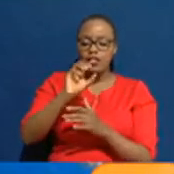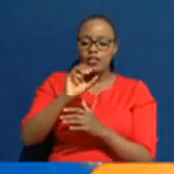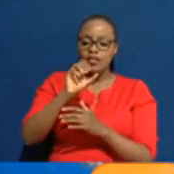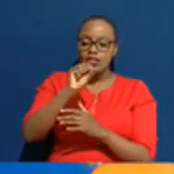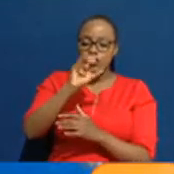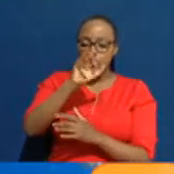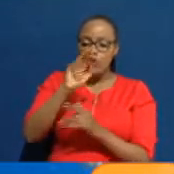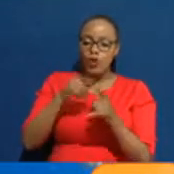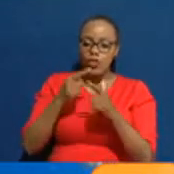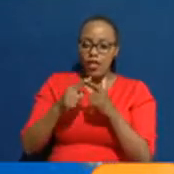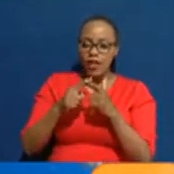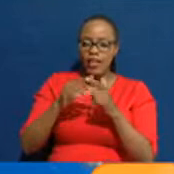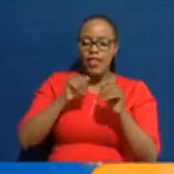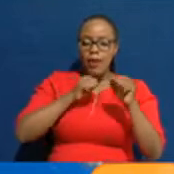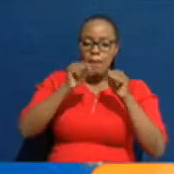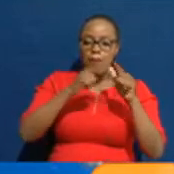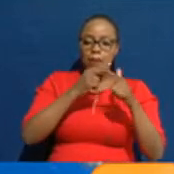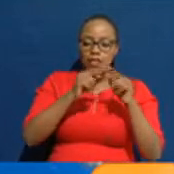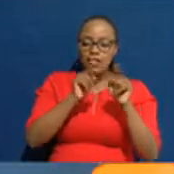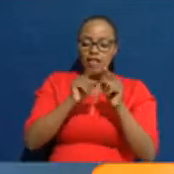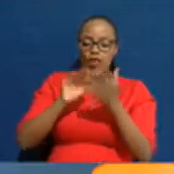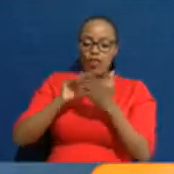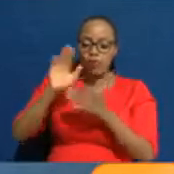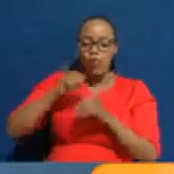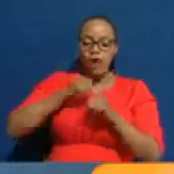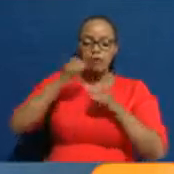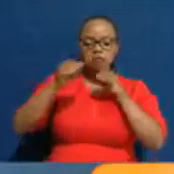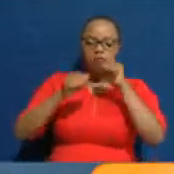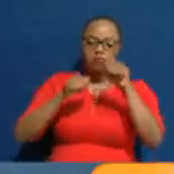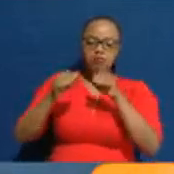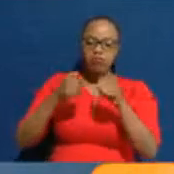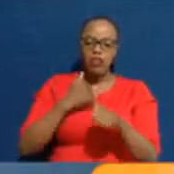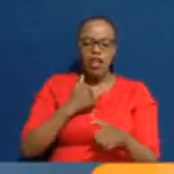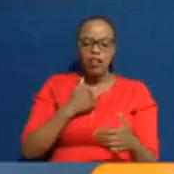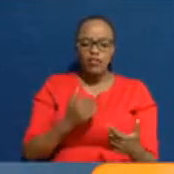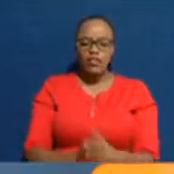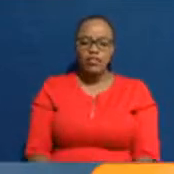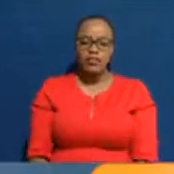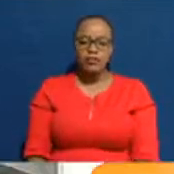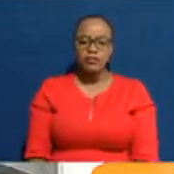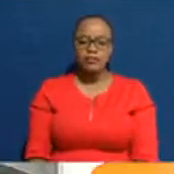wanatumia combine na more punches.